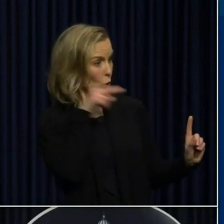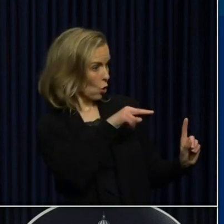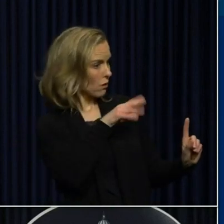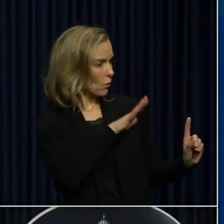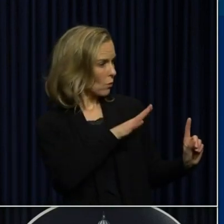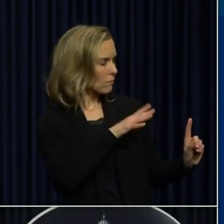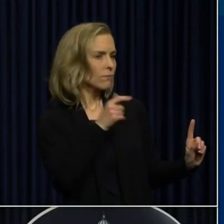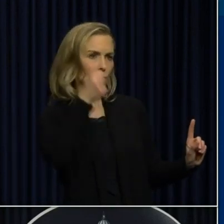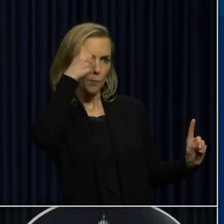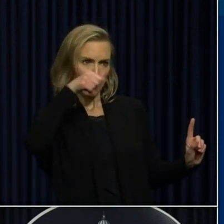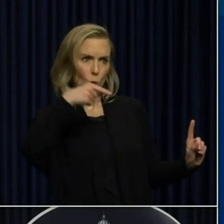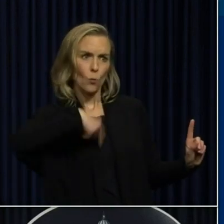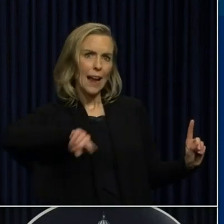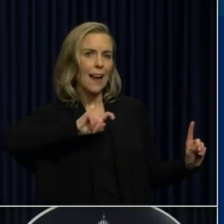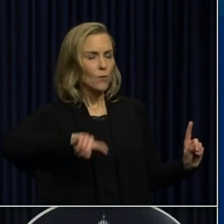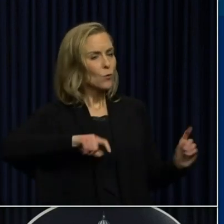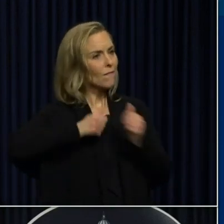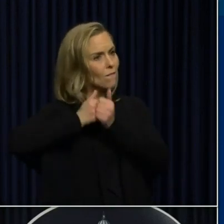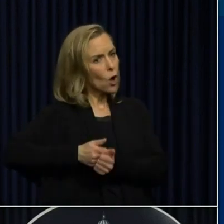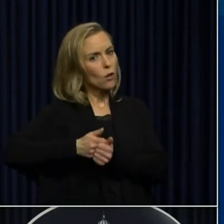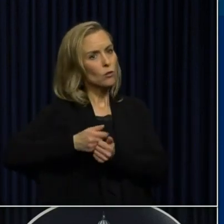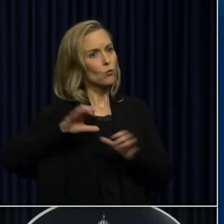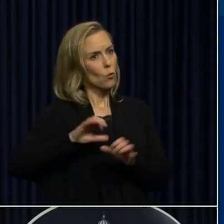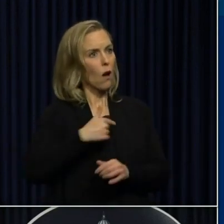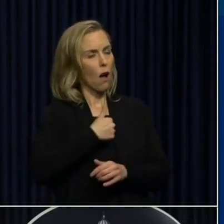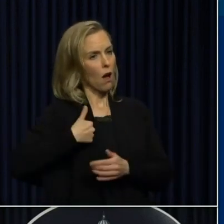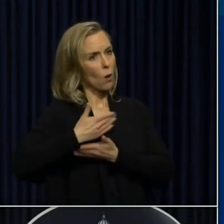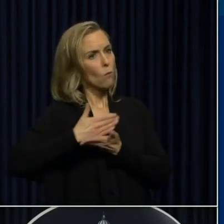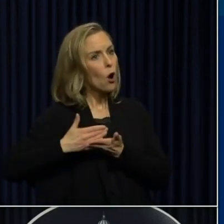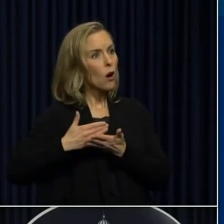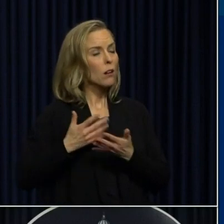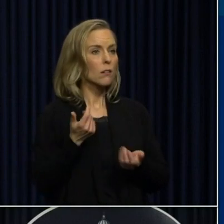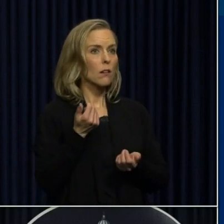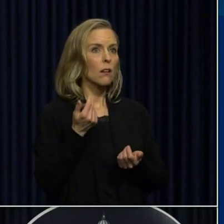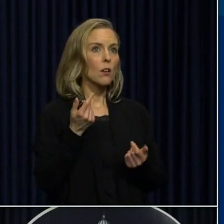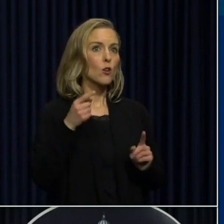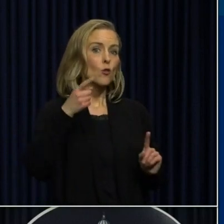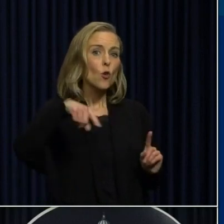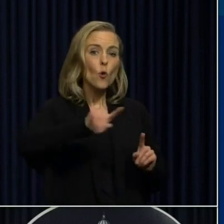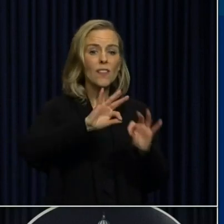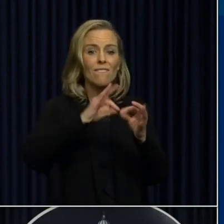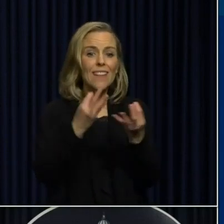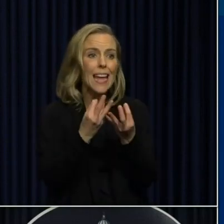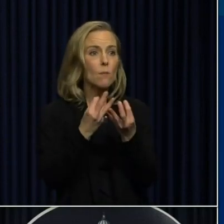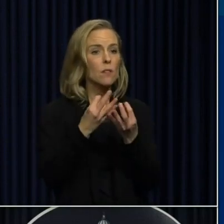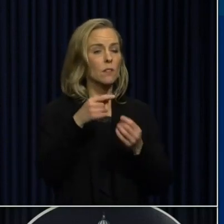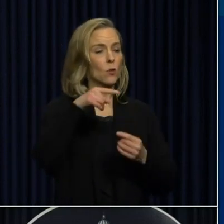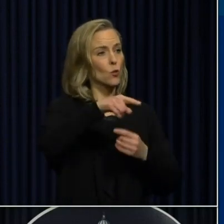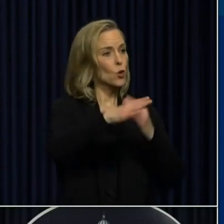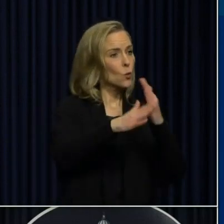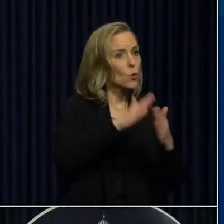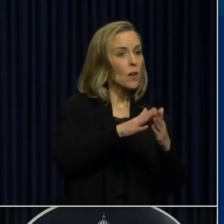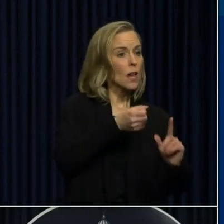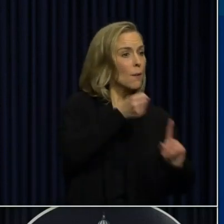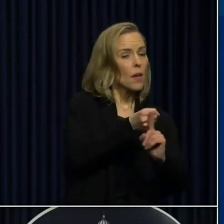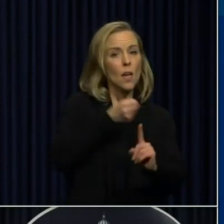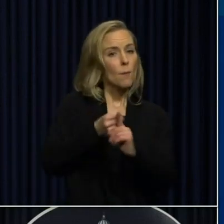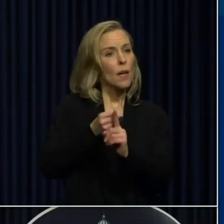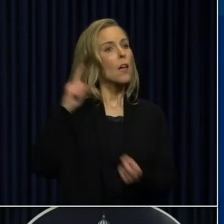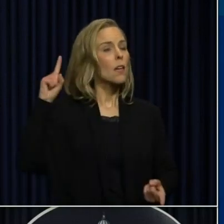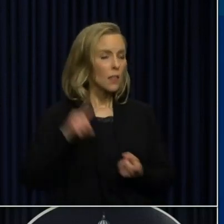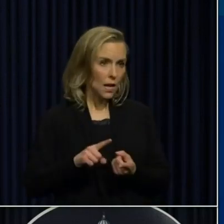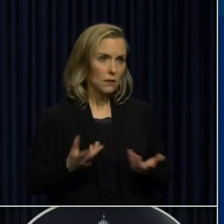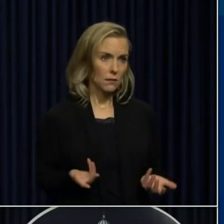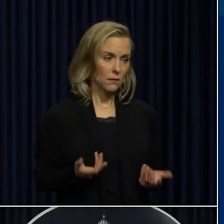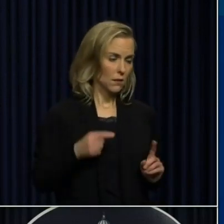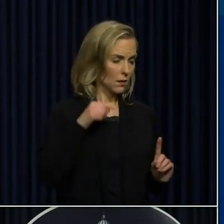do our part, so we have fewer families mourning, fewer communities that are in harm. As Frida's family